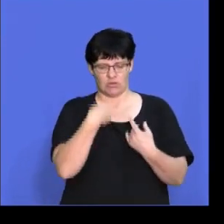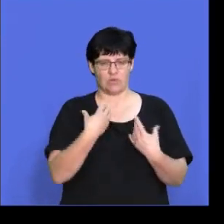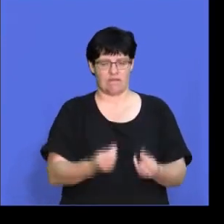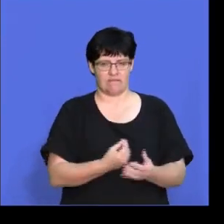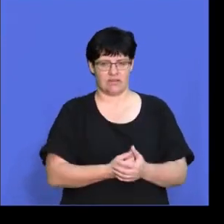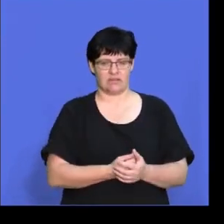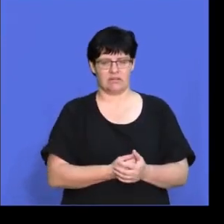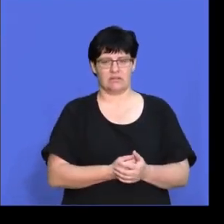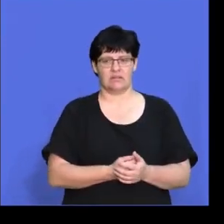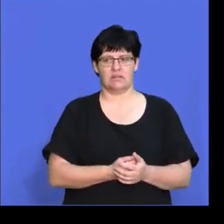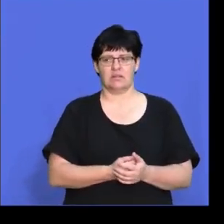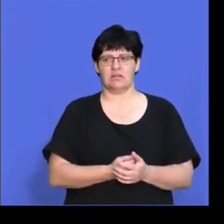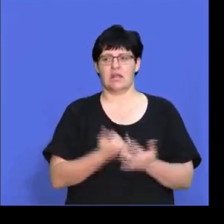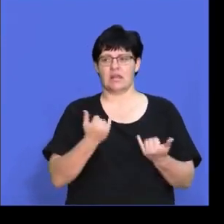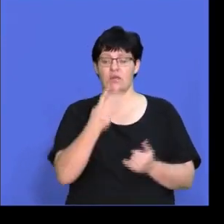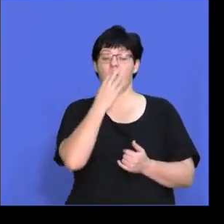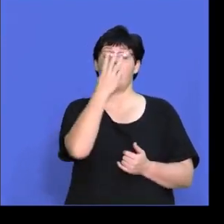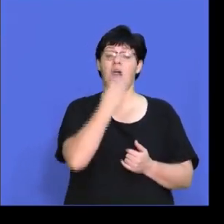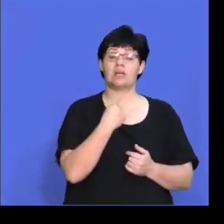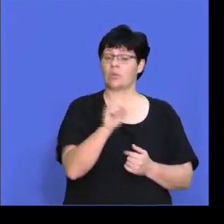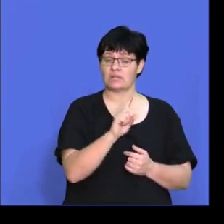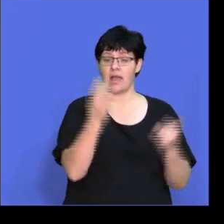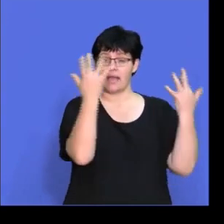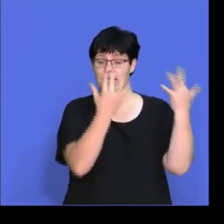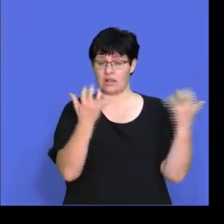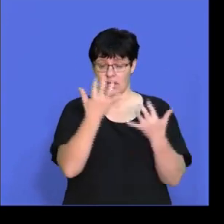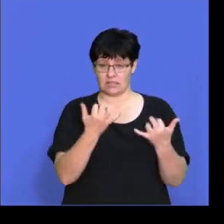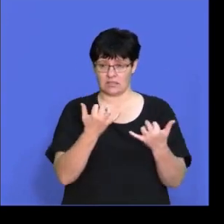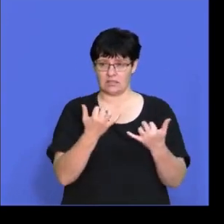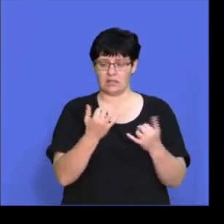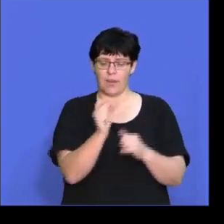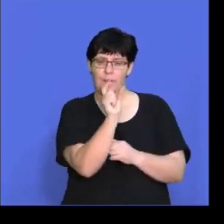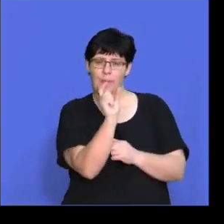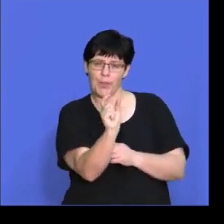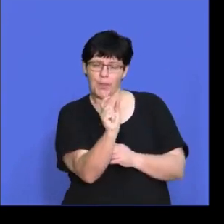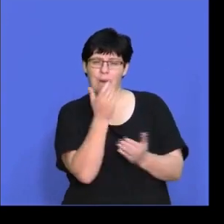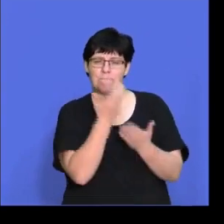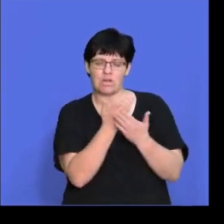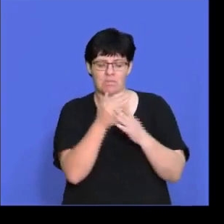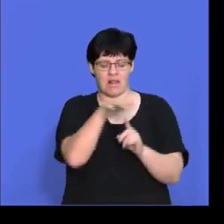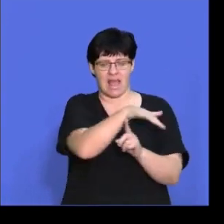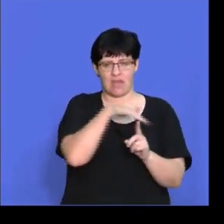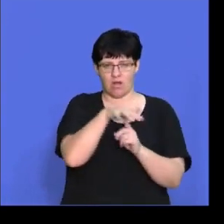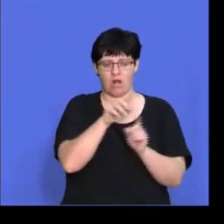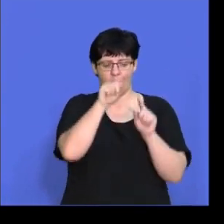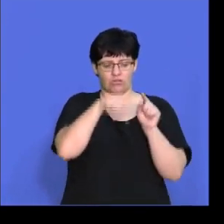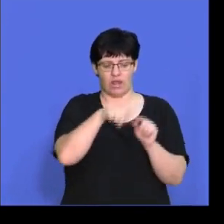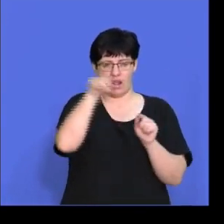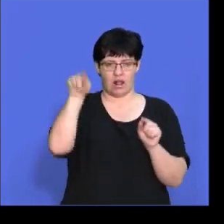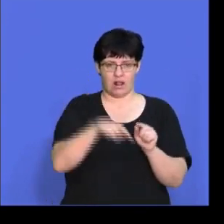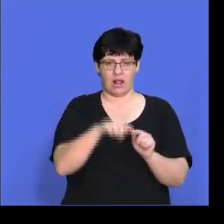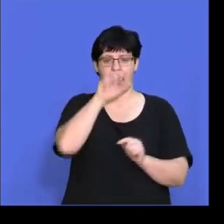that we have. And we then asked to calculate the smallest possible area of